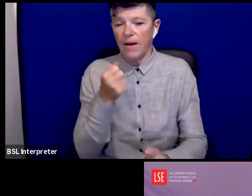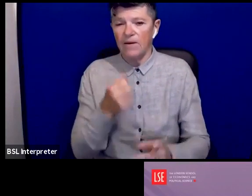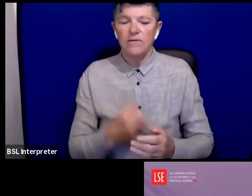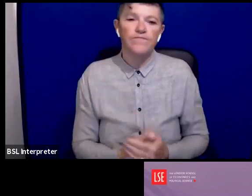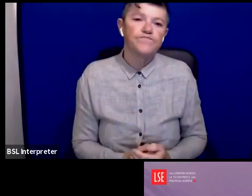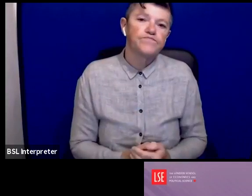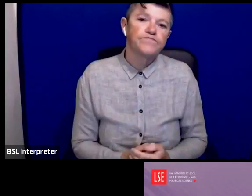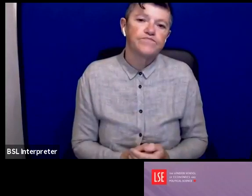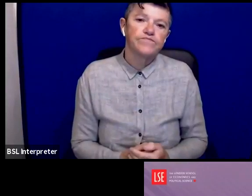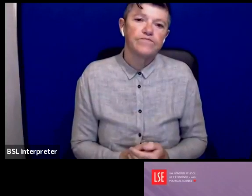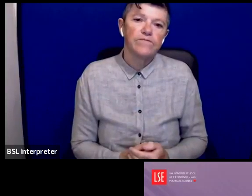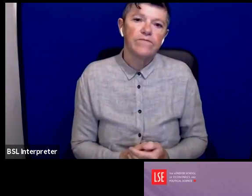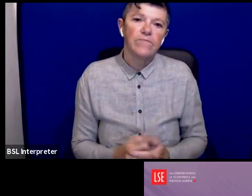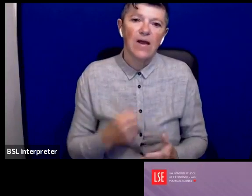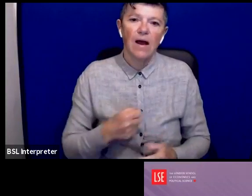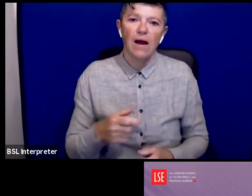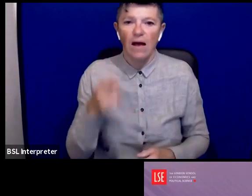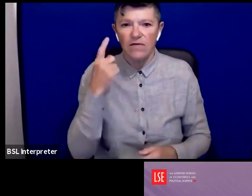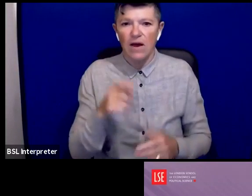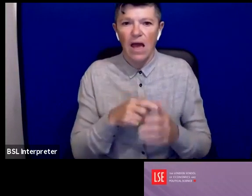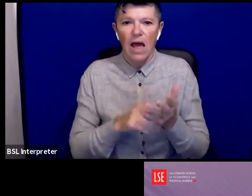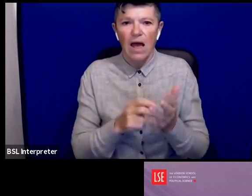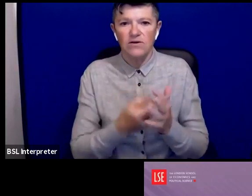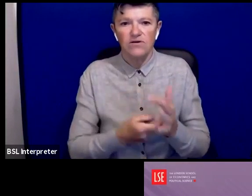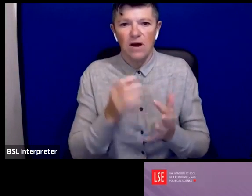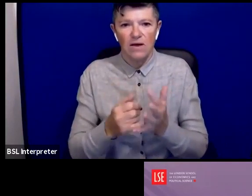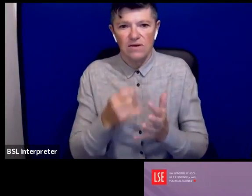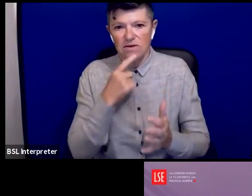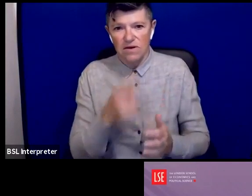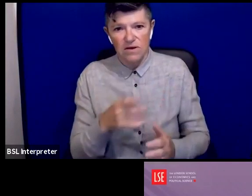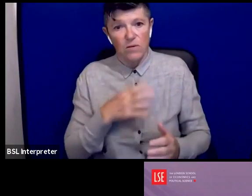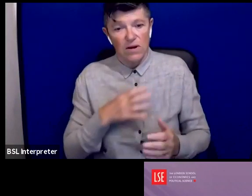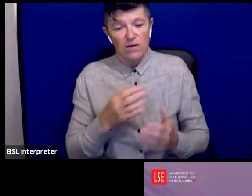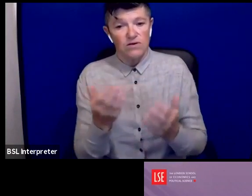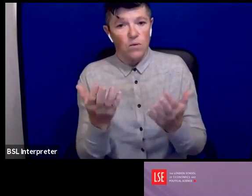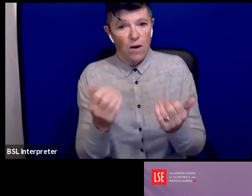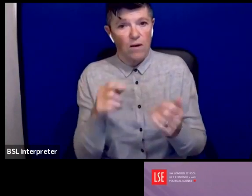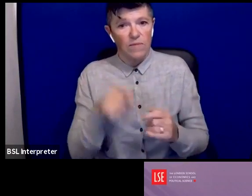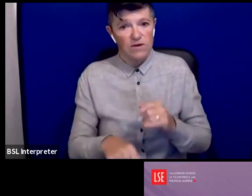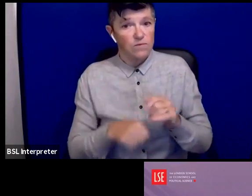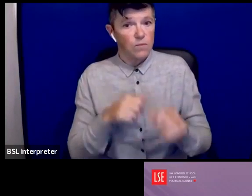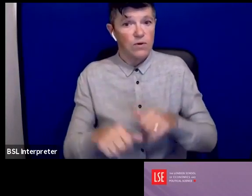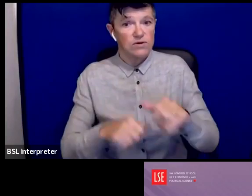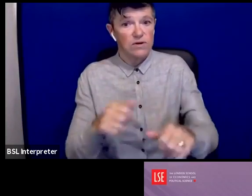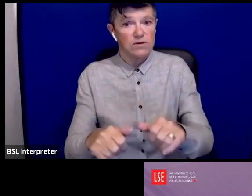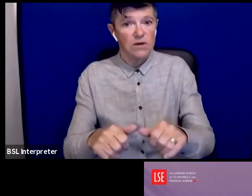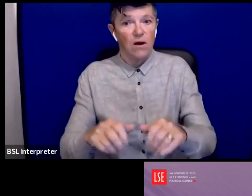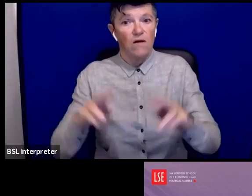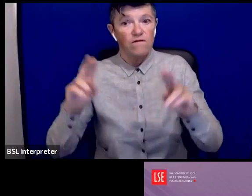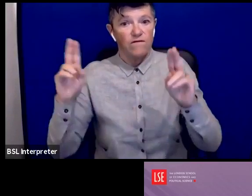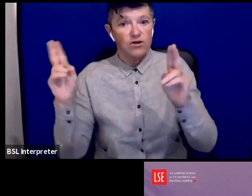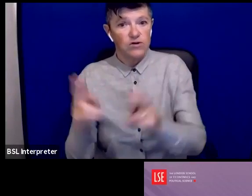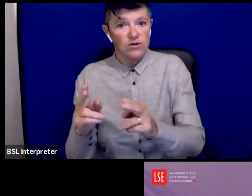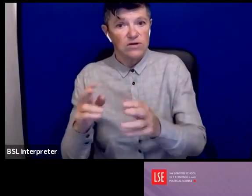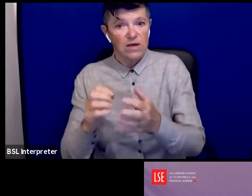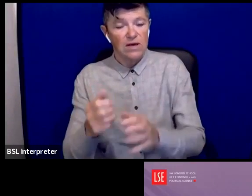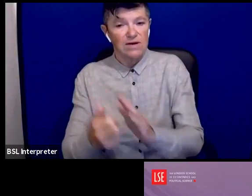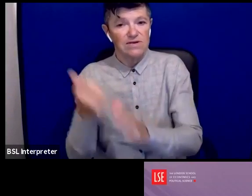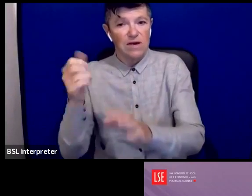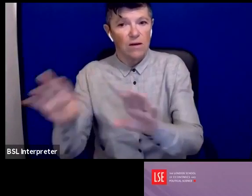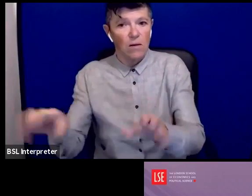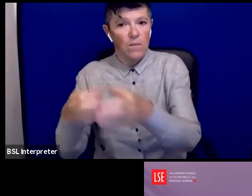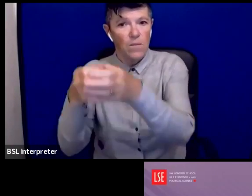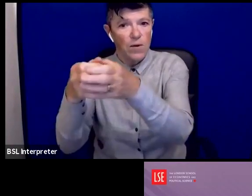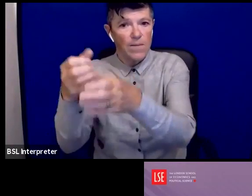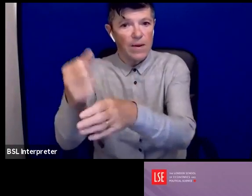that Andrés said, we need to welcome this process of reducing skill premiums, that's narrowing the wage gap. And